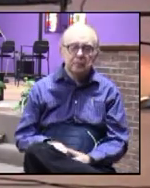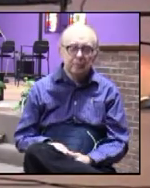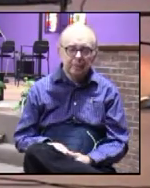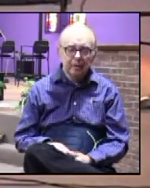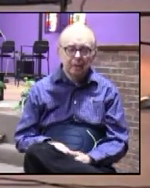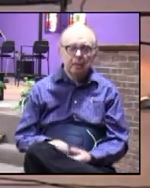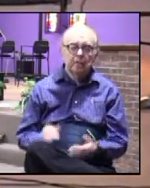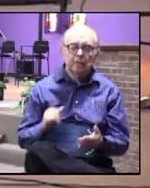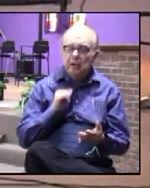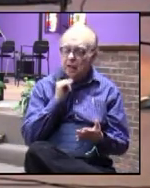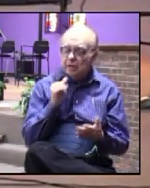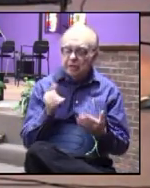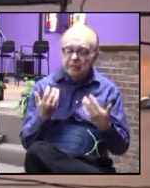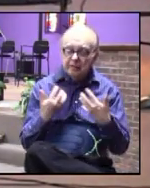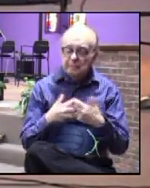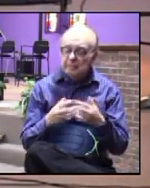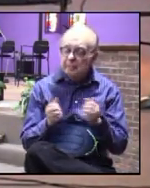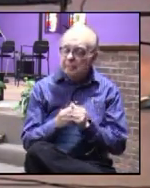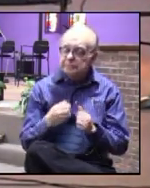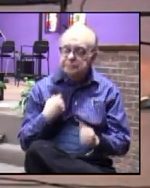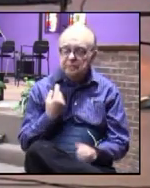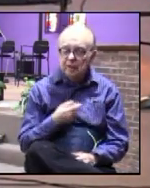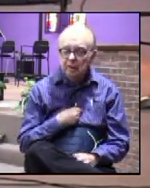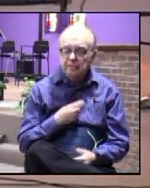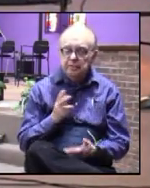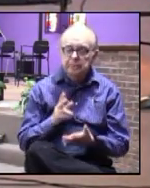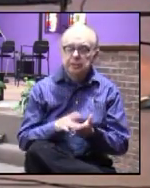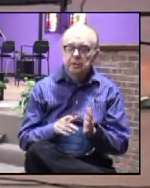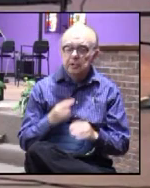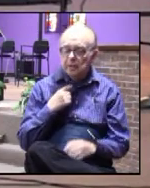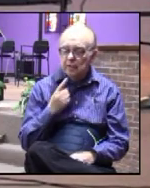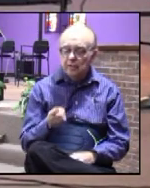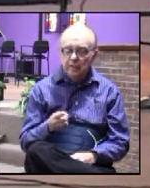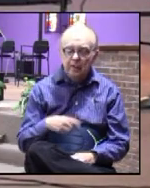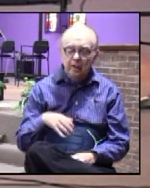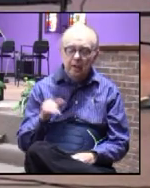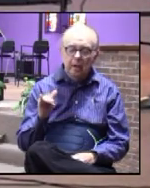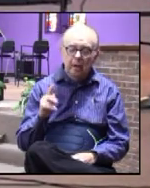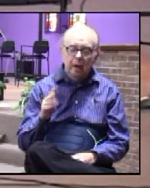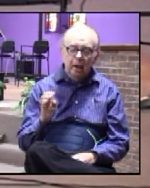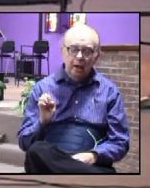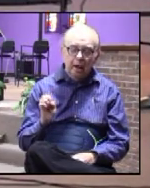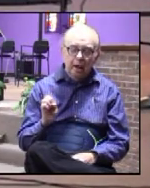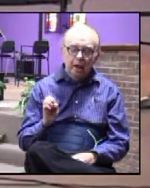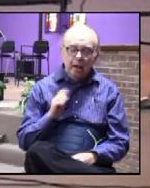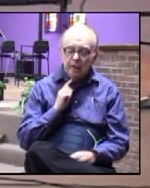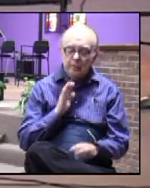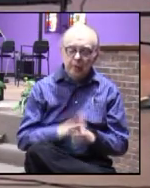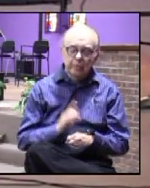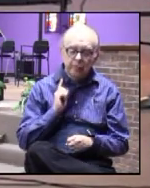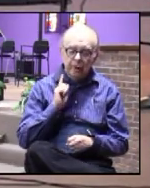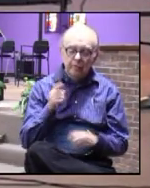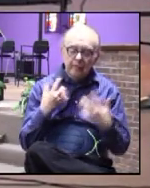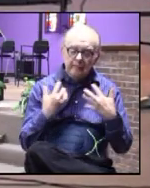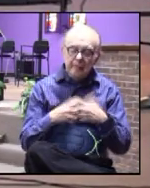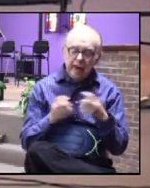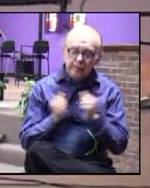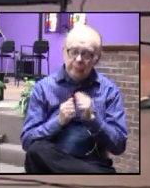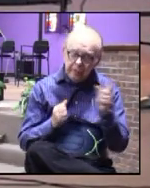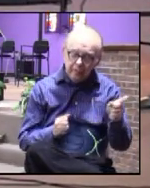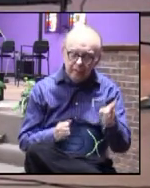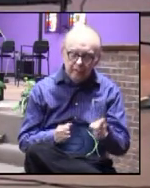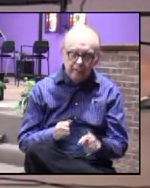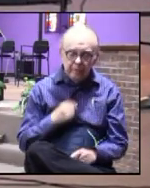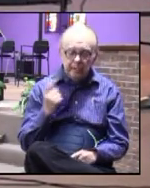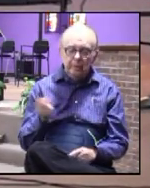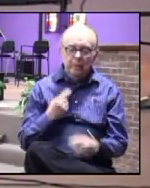It doesn't fit us. And what Jesus says, take my yoke, I guarantee you, it will fit you. Not